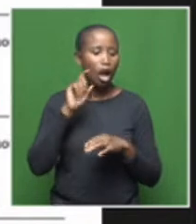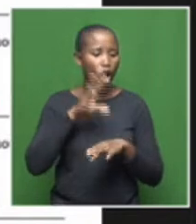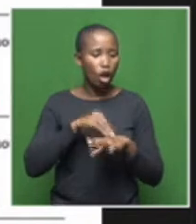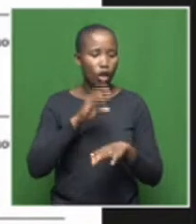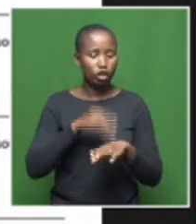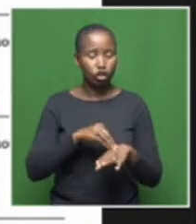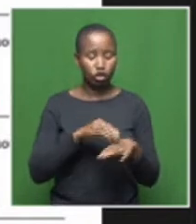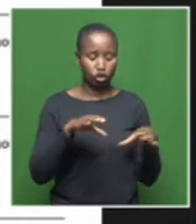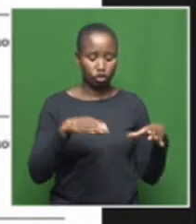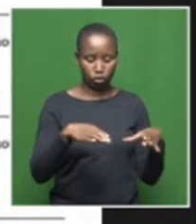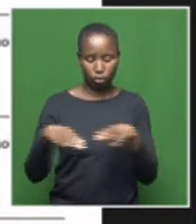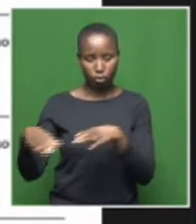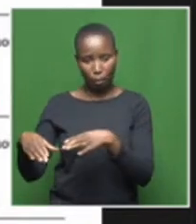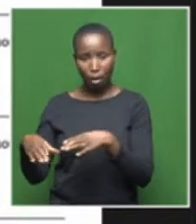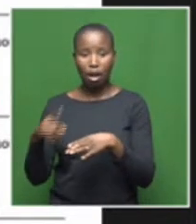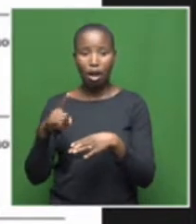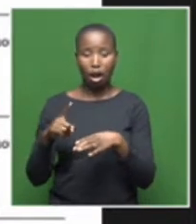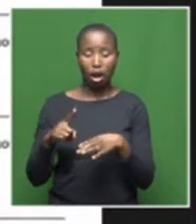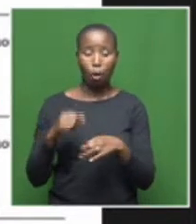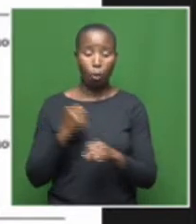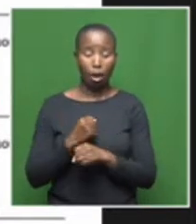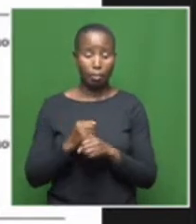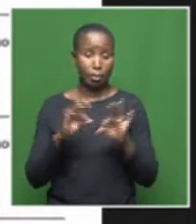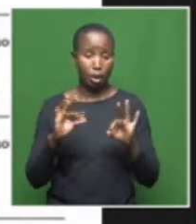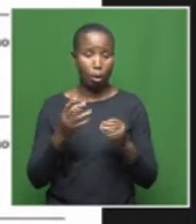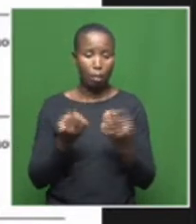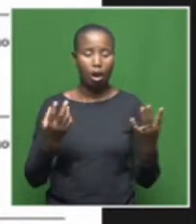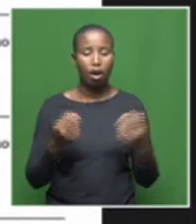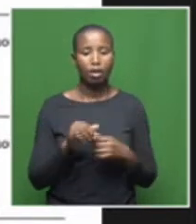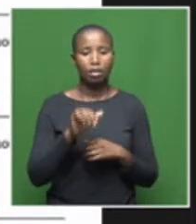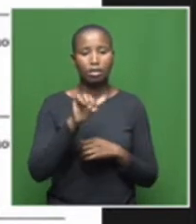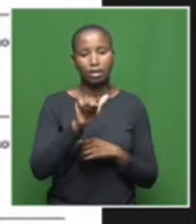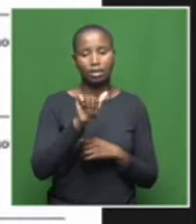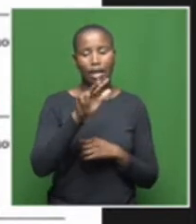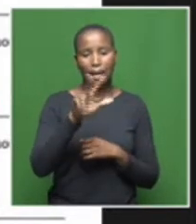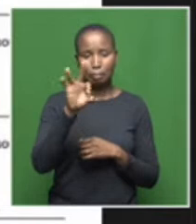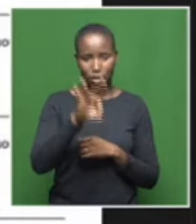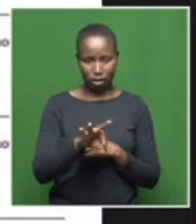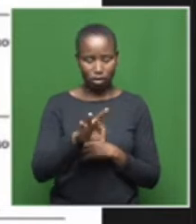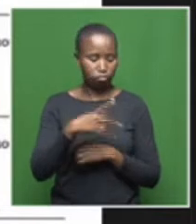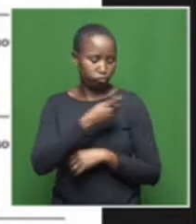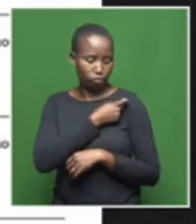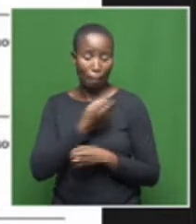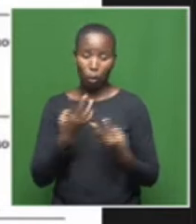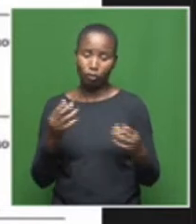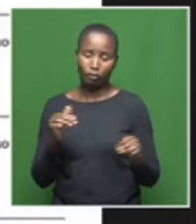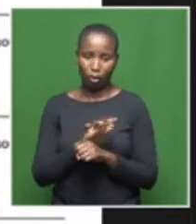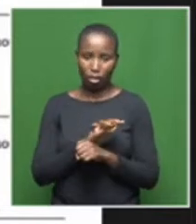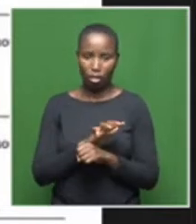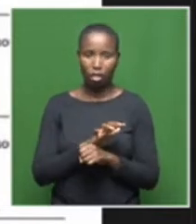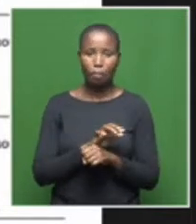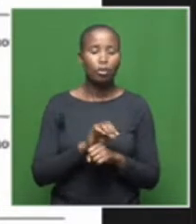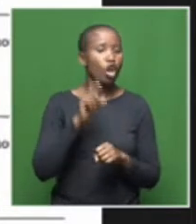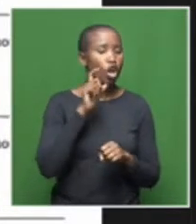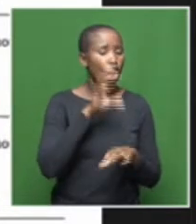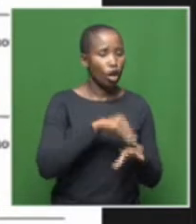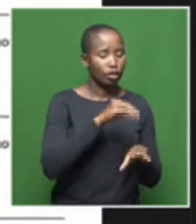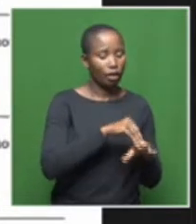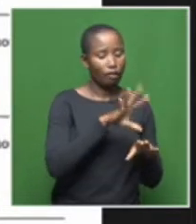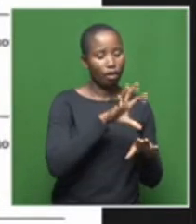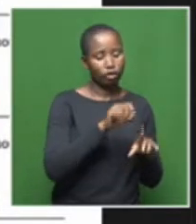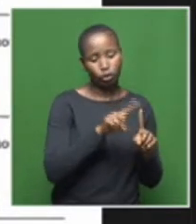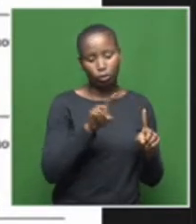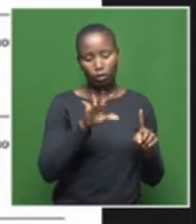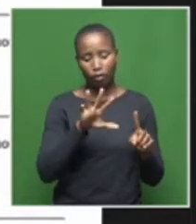best performers, currently standing at 68% of vaccination coverage. The 50 to 59 standing at